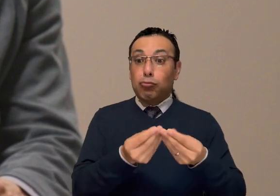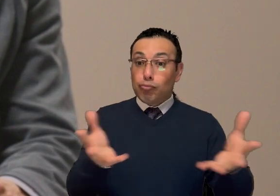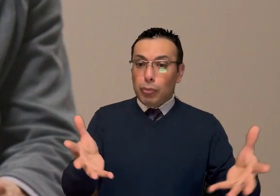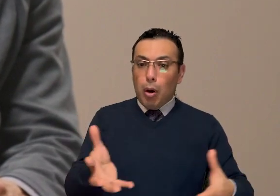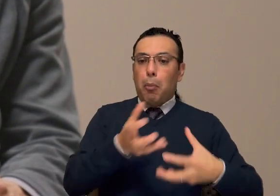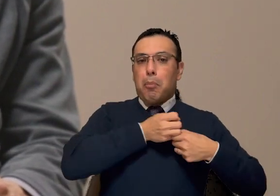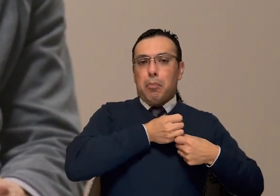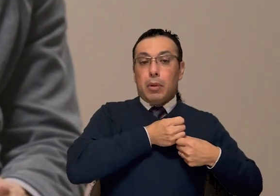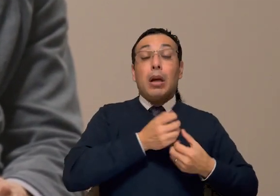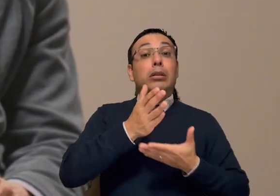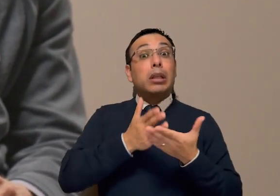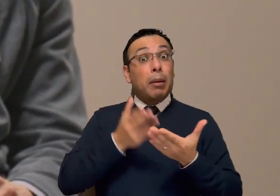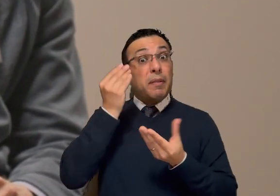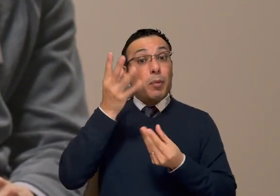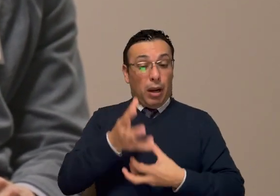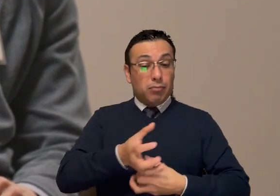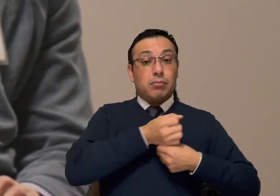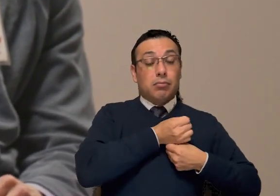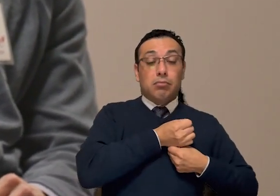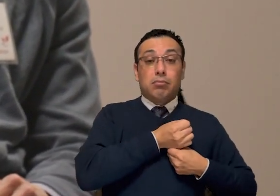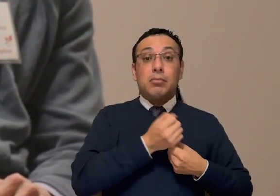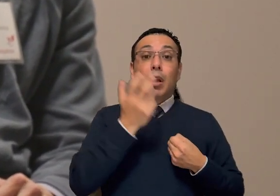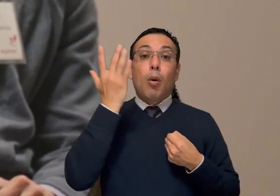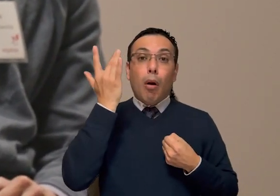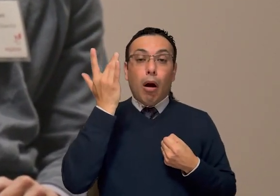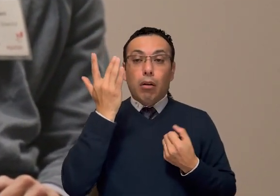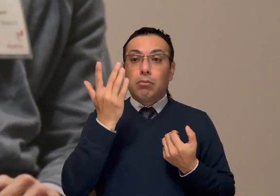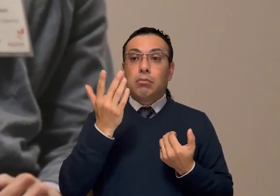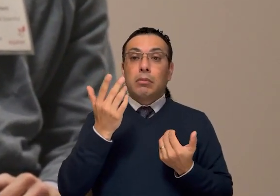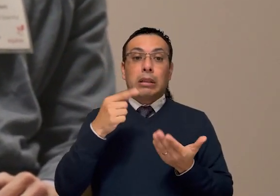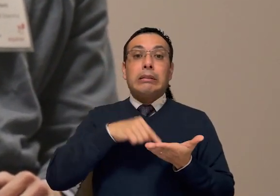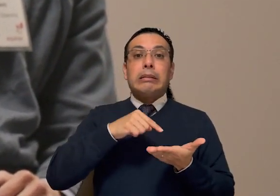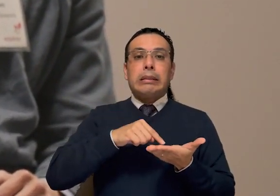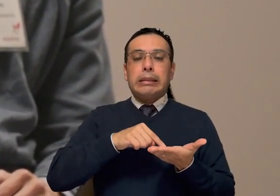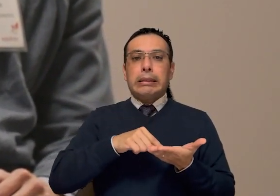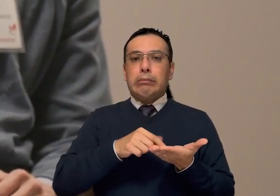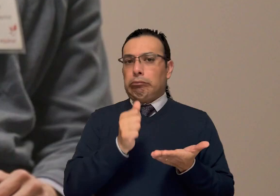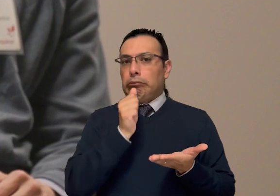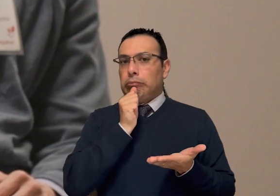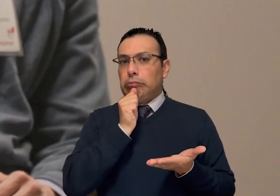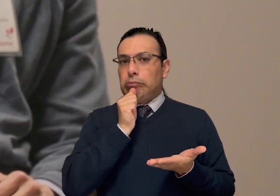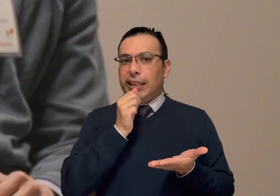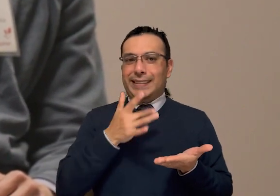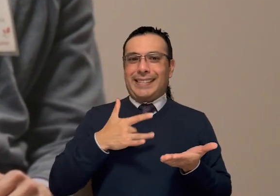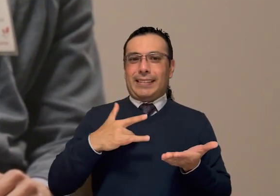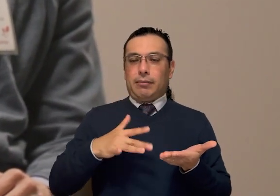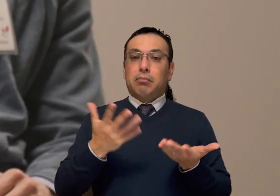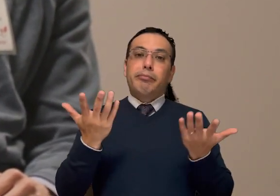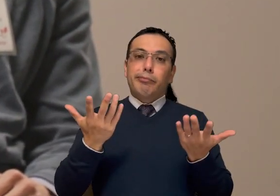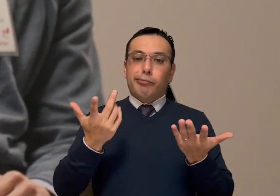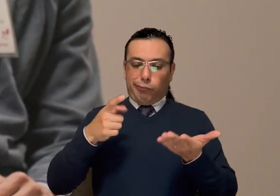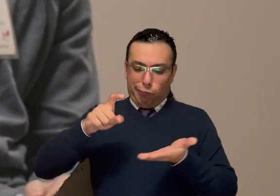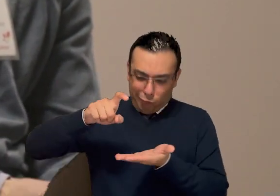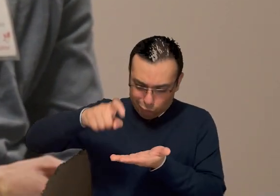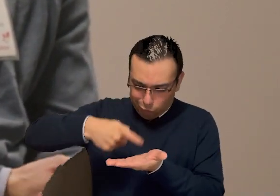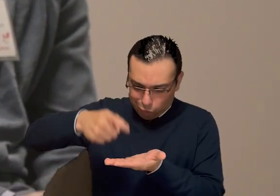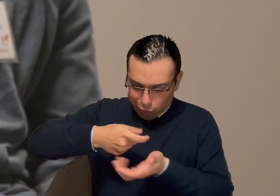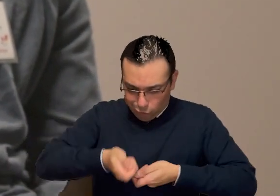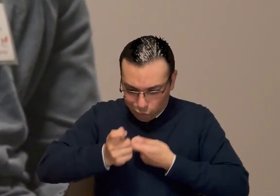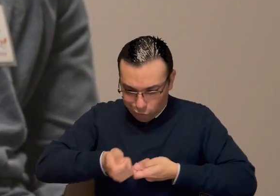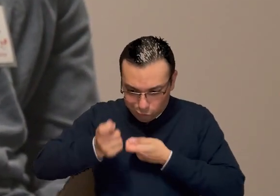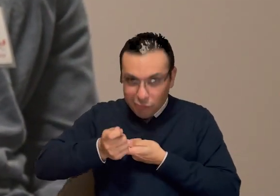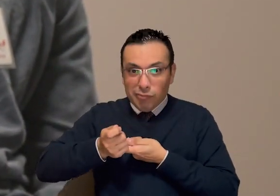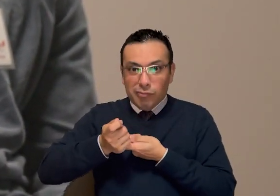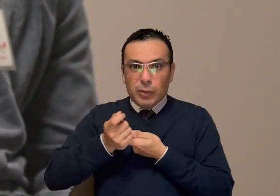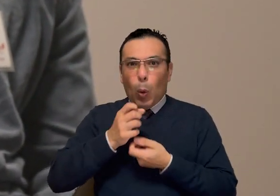sensitive information such as archaeological data and other matters. So there are some forms of data that goes into